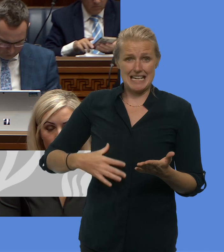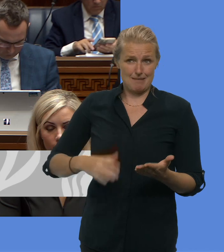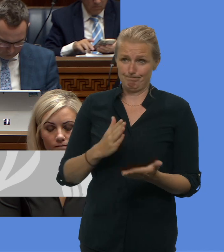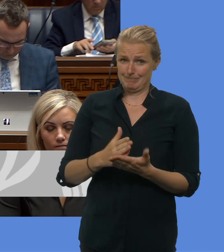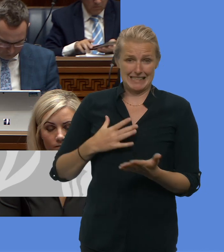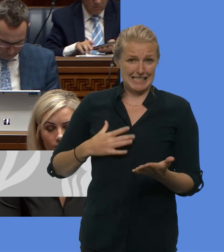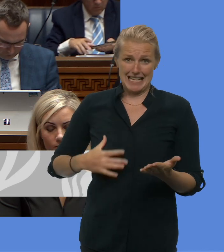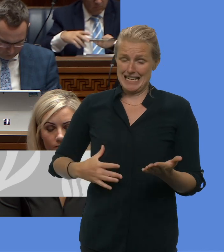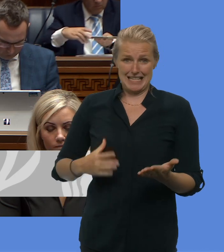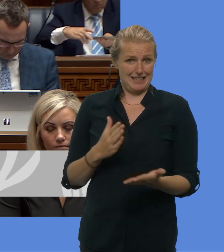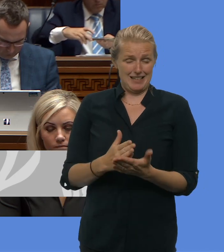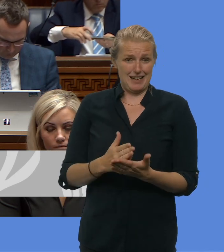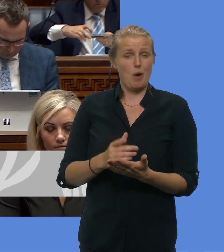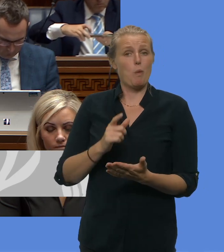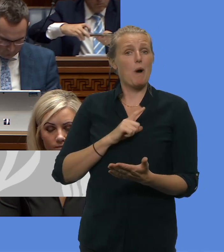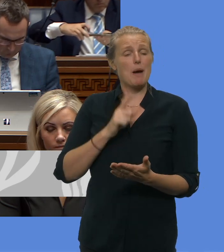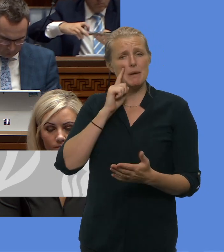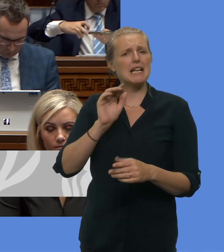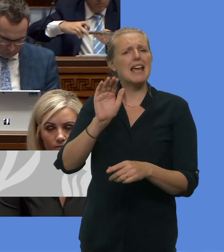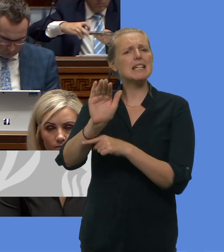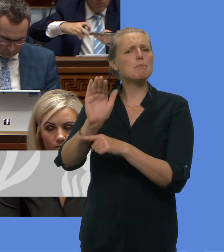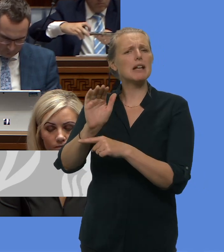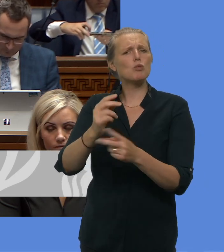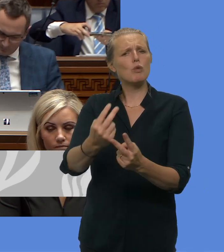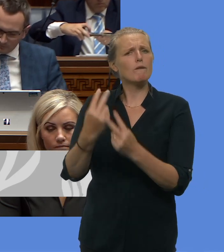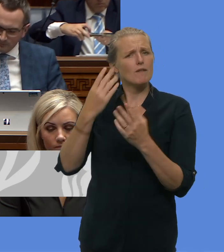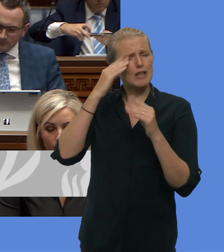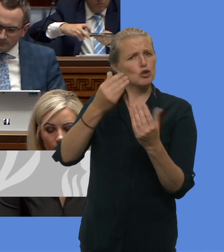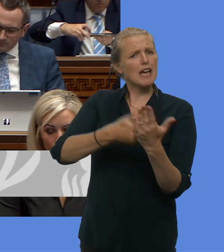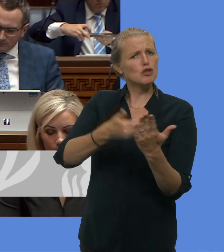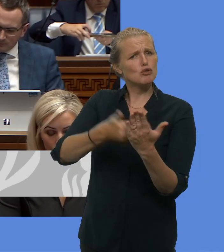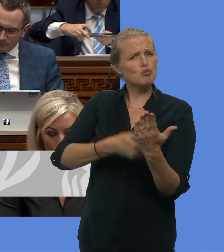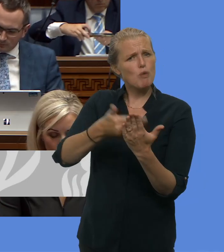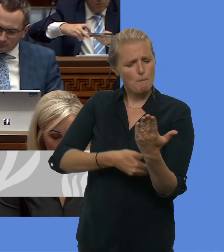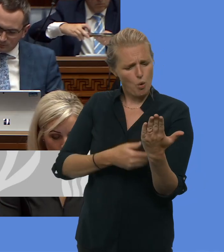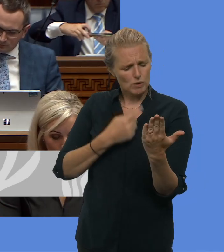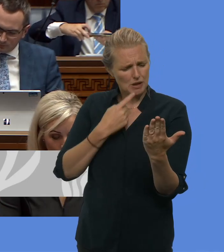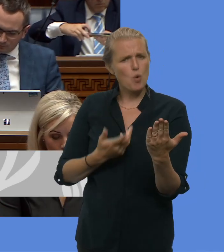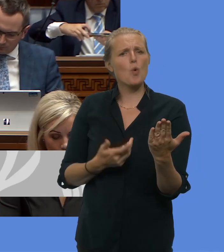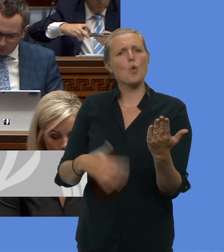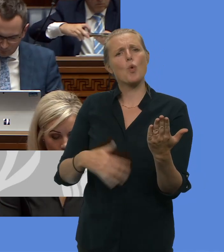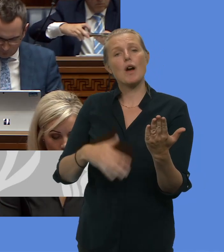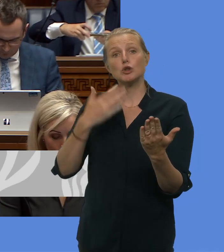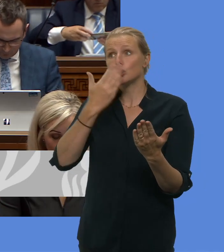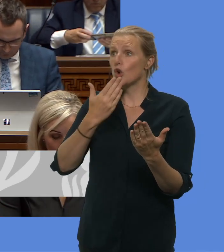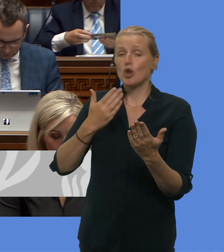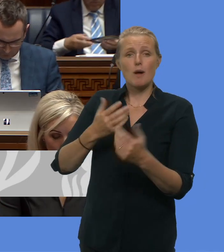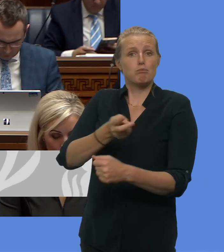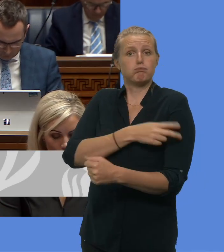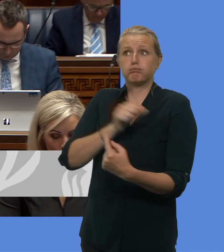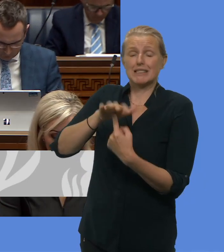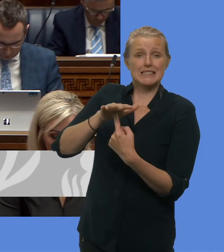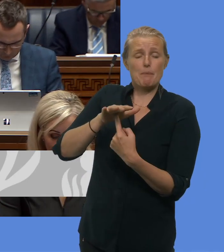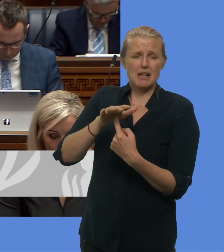very much grounded in the Independent Review of Education. That report highlighted complicated systems for school management, which are in